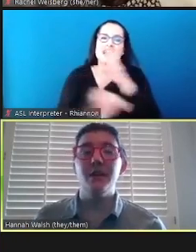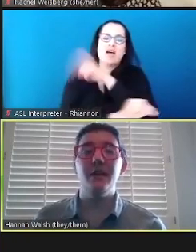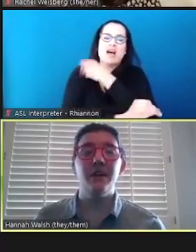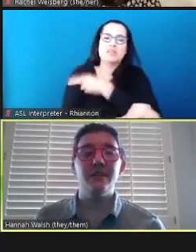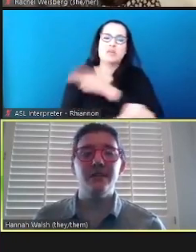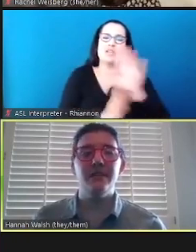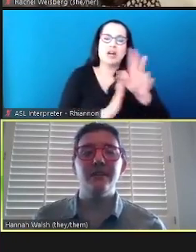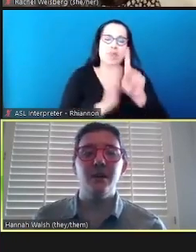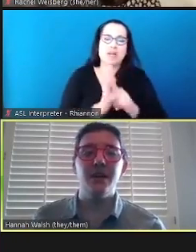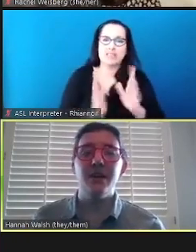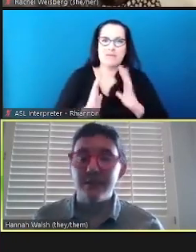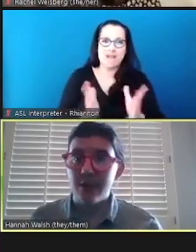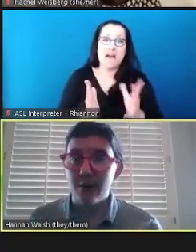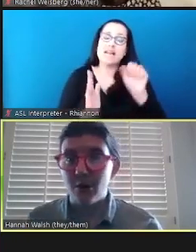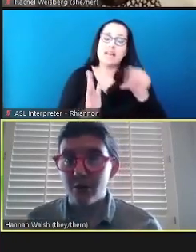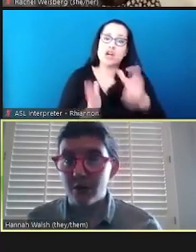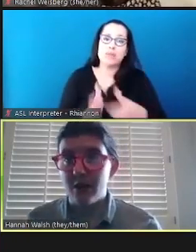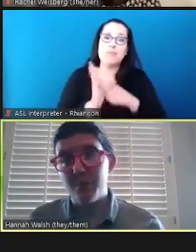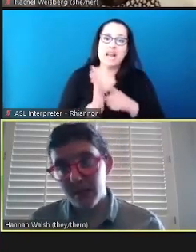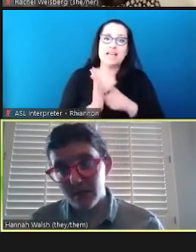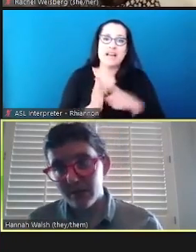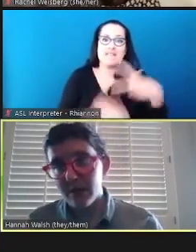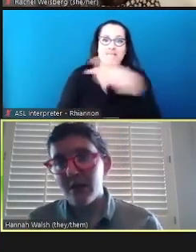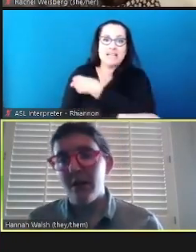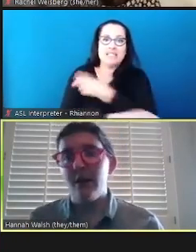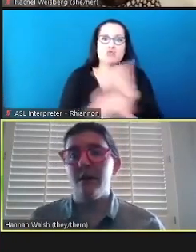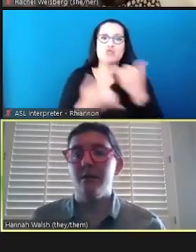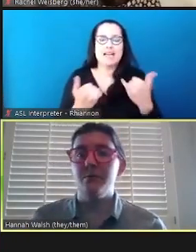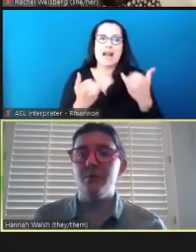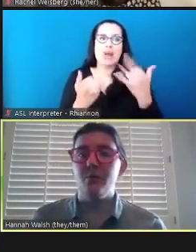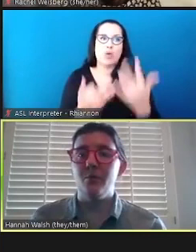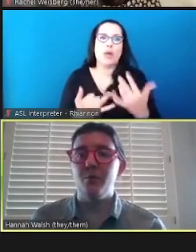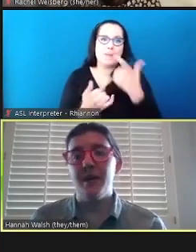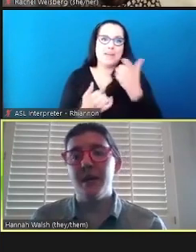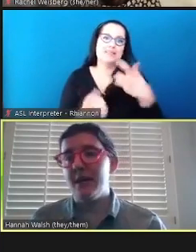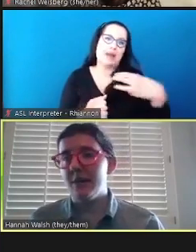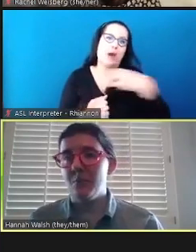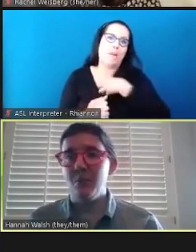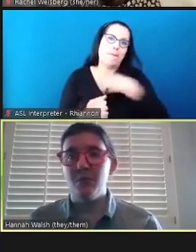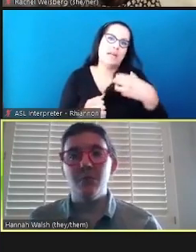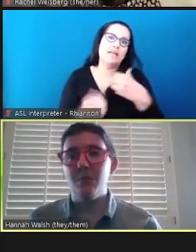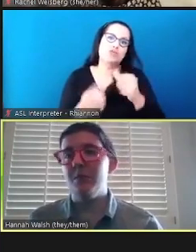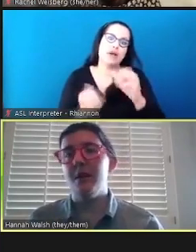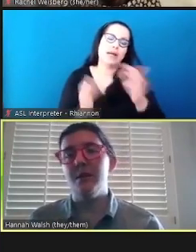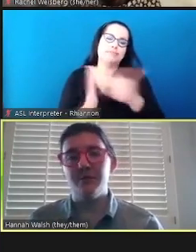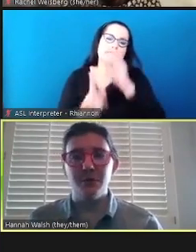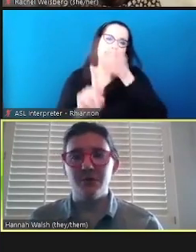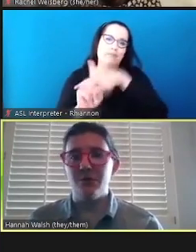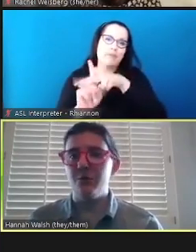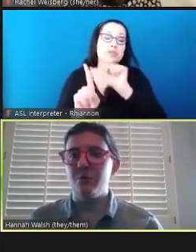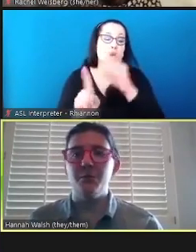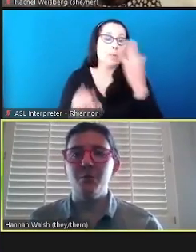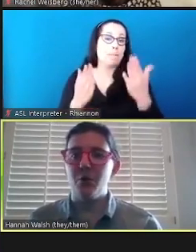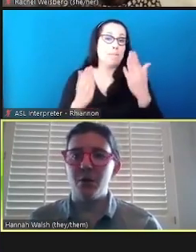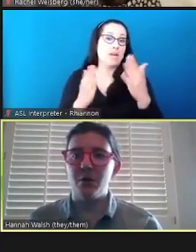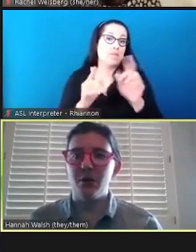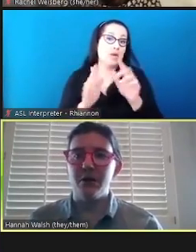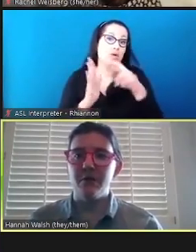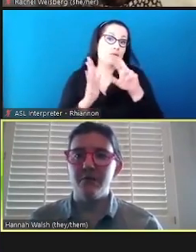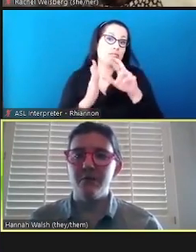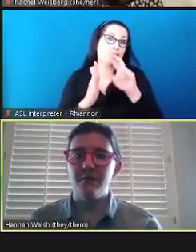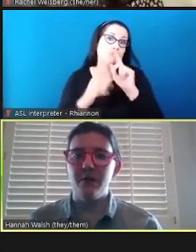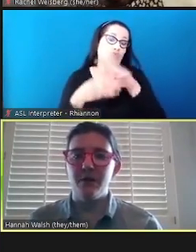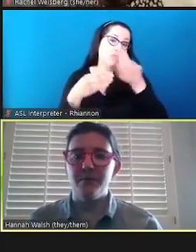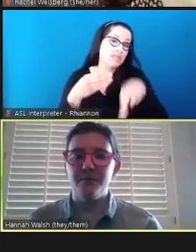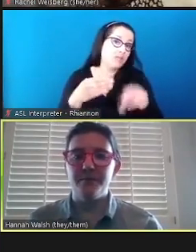mandate vaccines. The case is now currently on appeal. So we may get a different result or a more kind